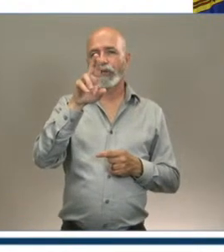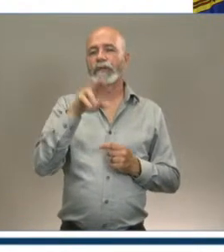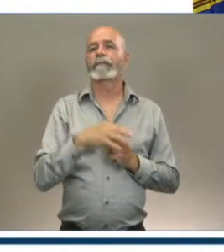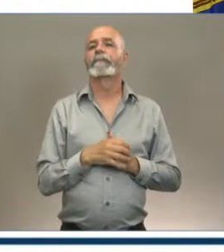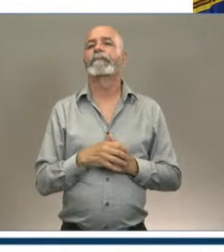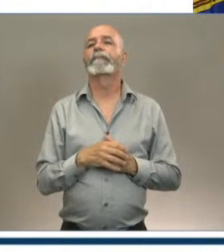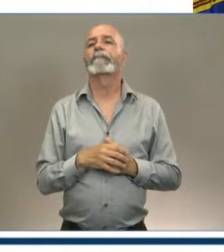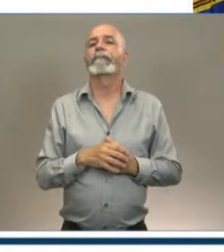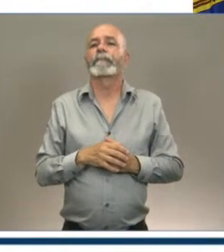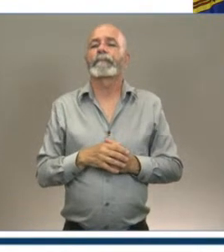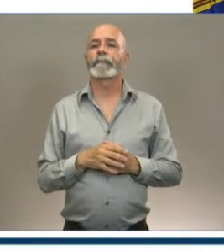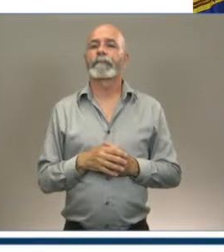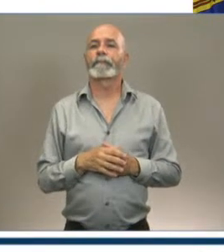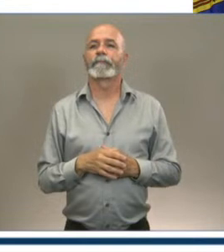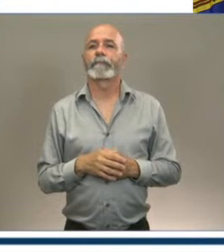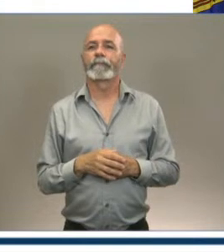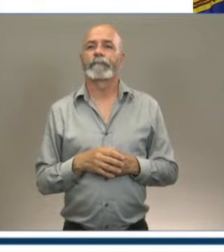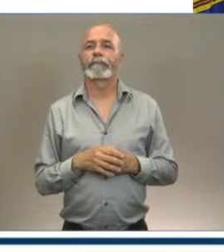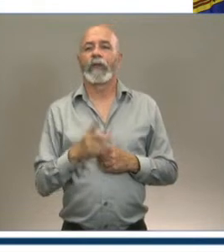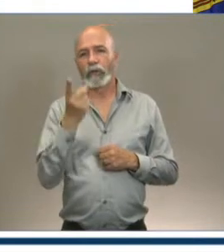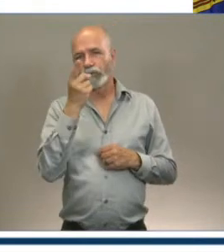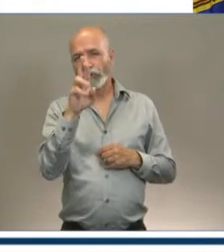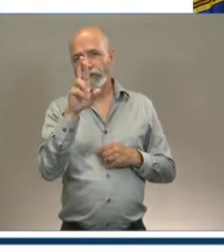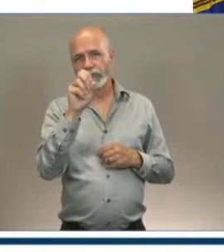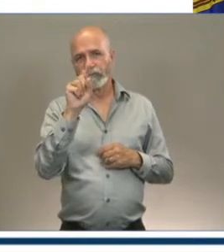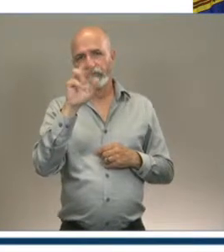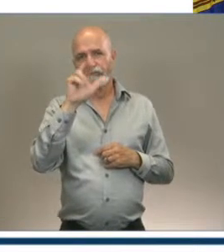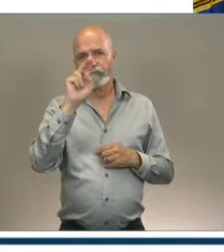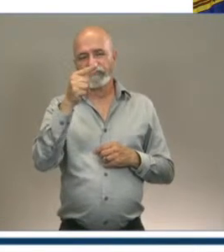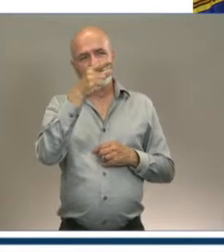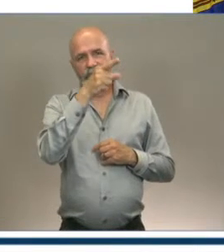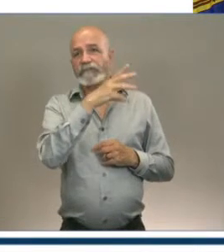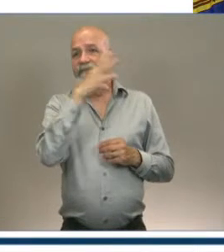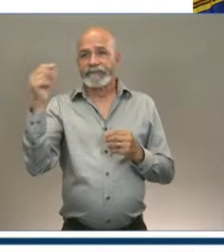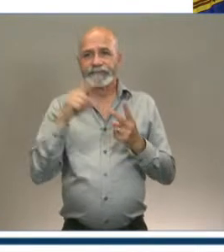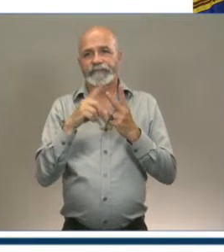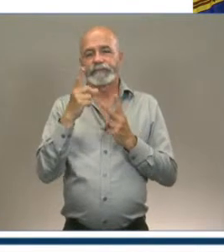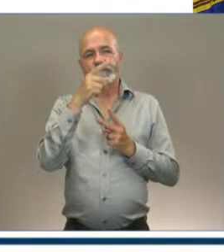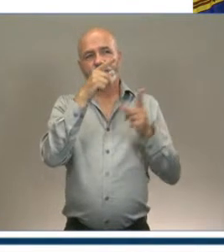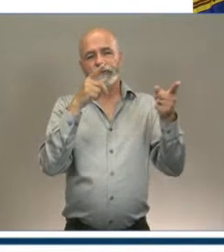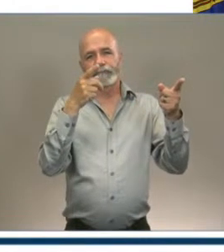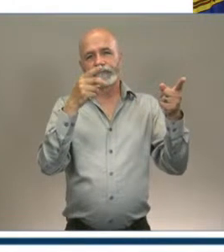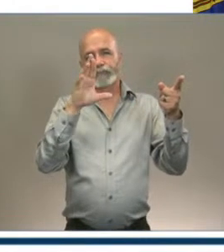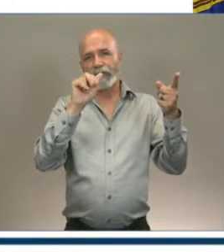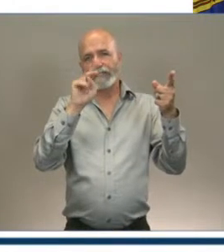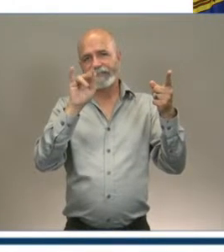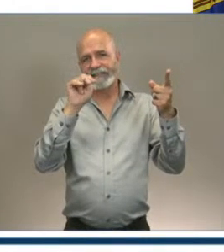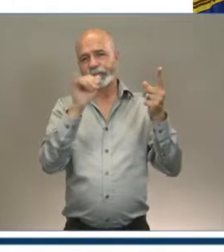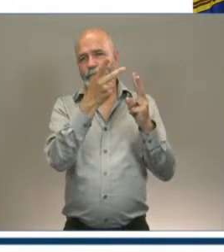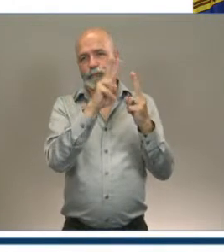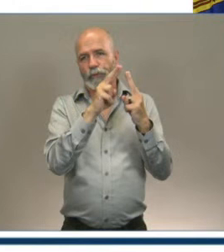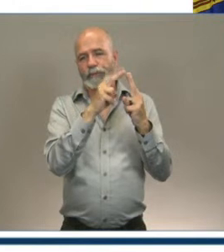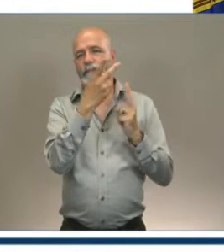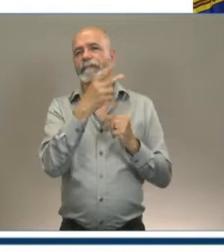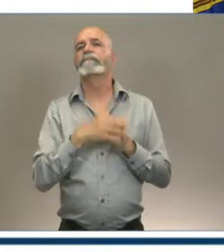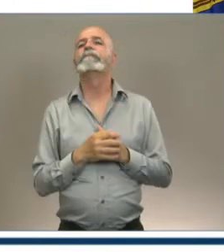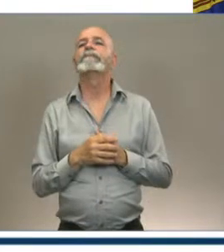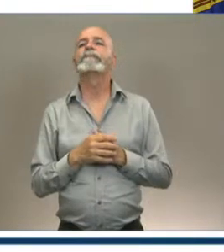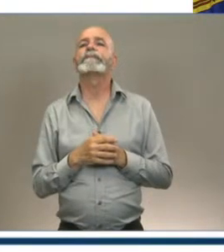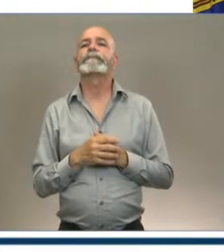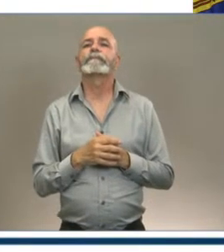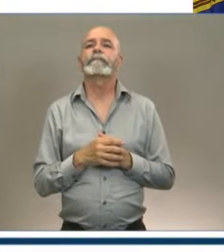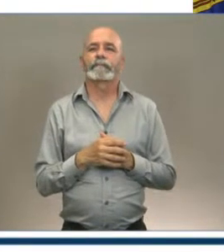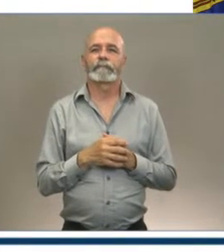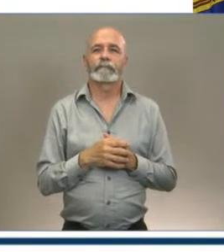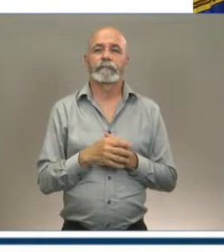Hi. This question's for Dr. Strang and Premier Rankin. The number of calls to the mental health crisis line was up